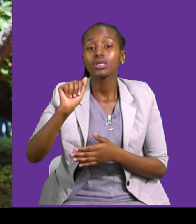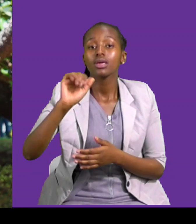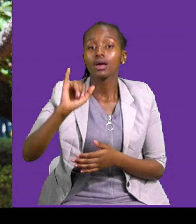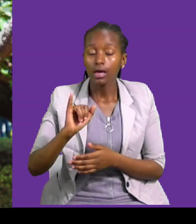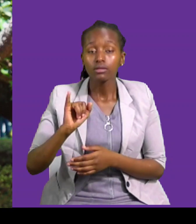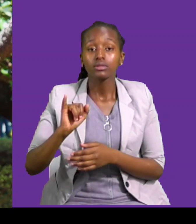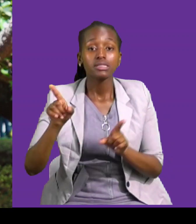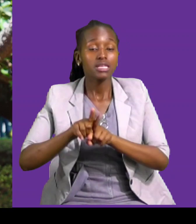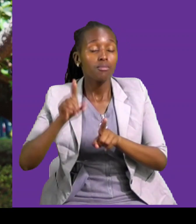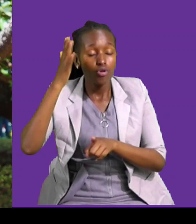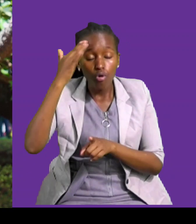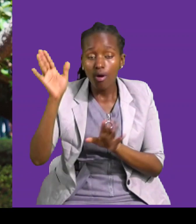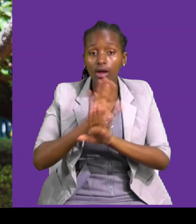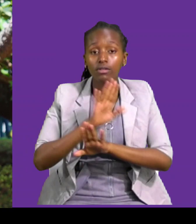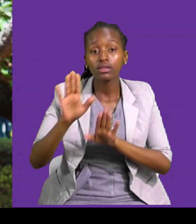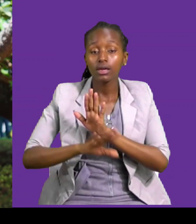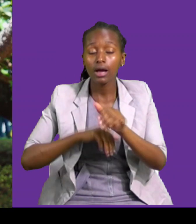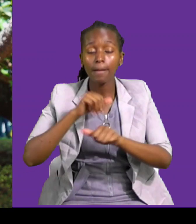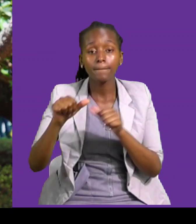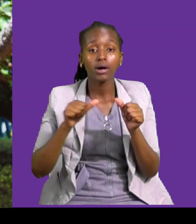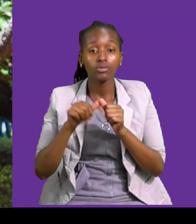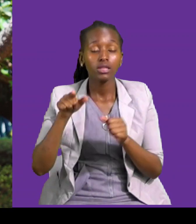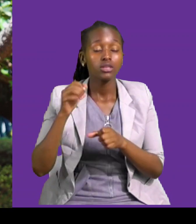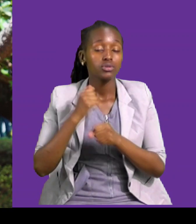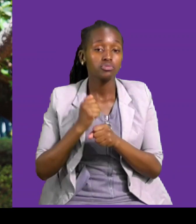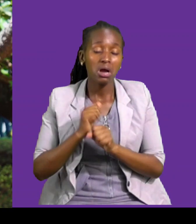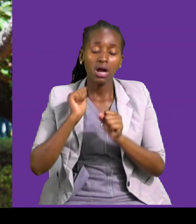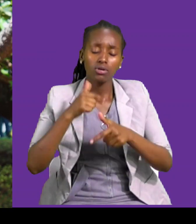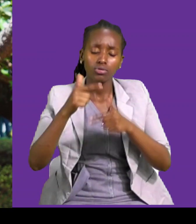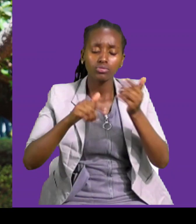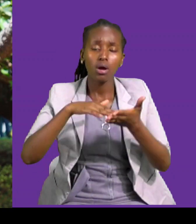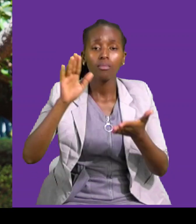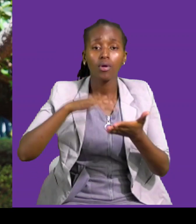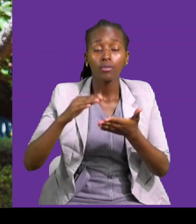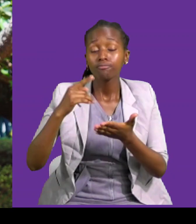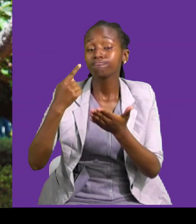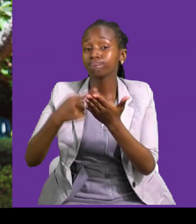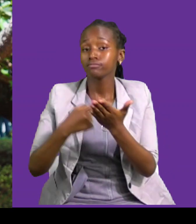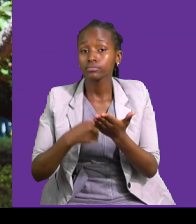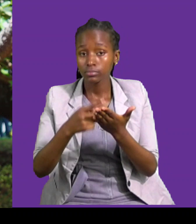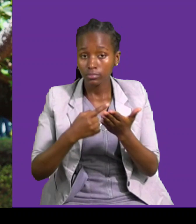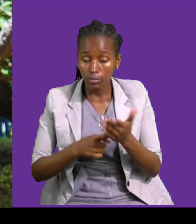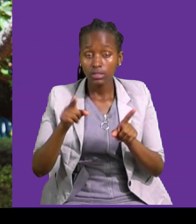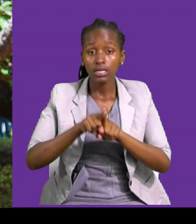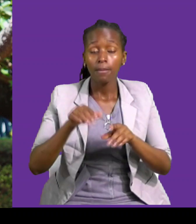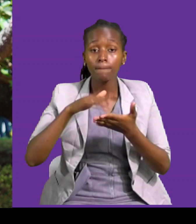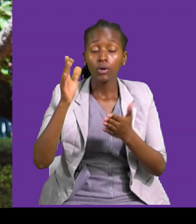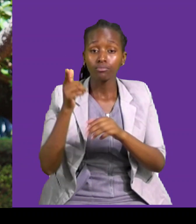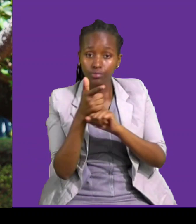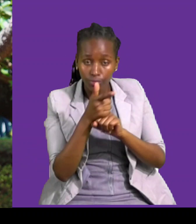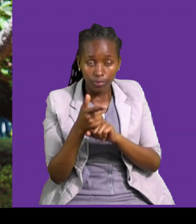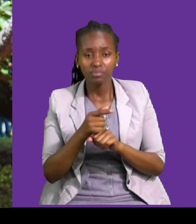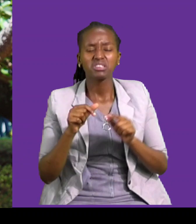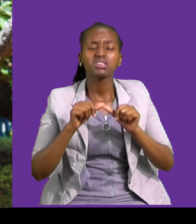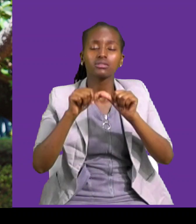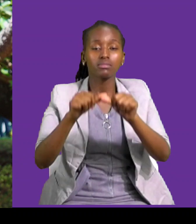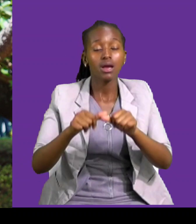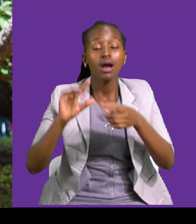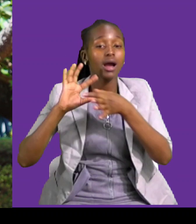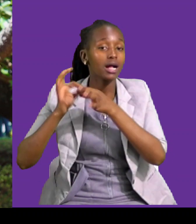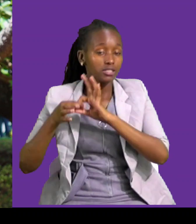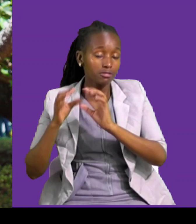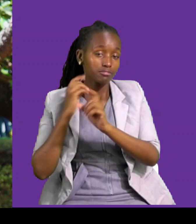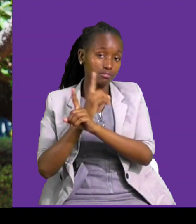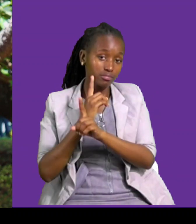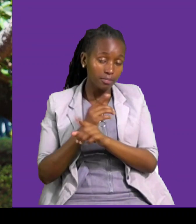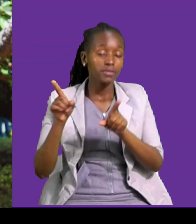biases, and we'll continue with more talks and with more fields tomorrow with sustainability, cultural preservation, and finally